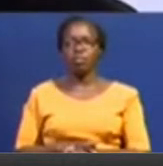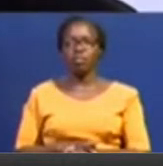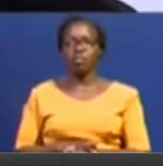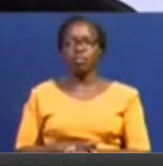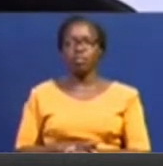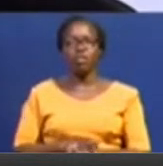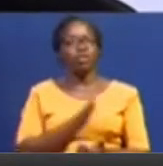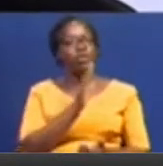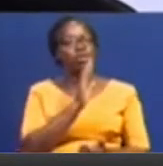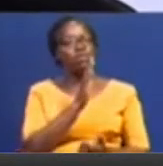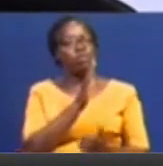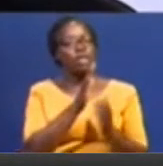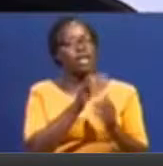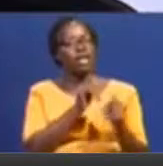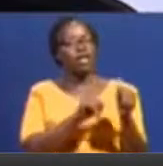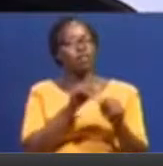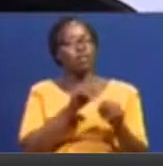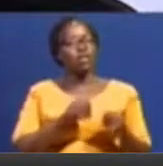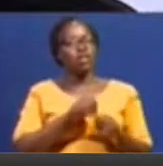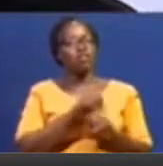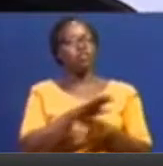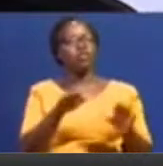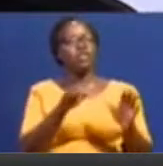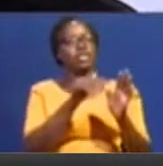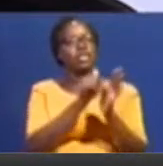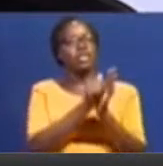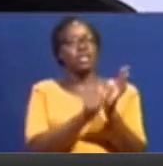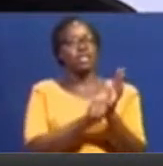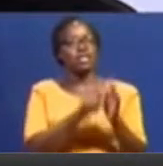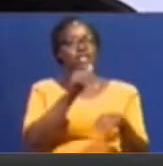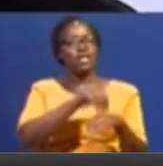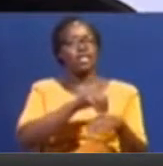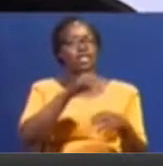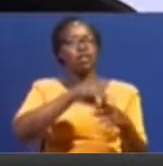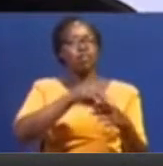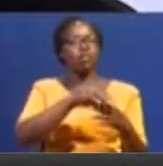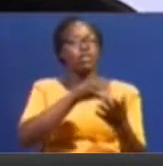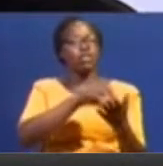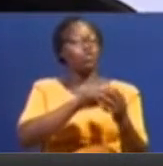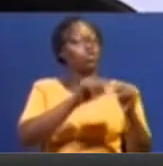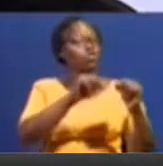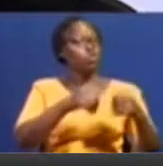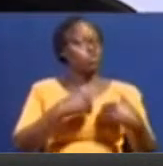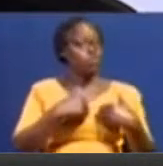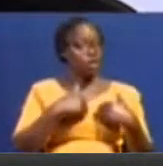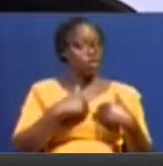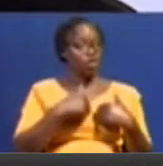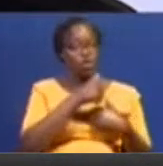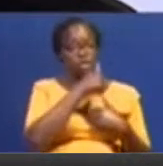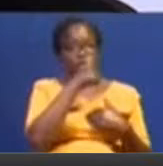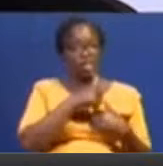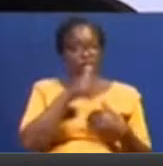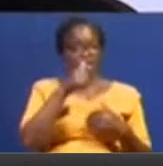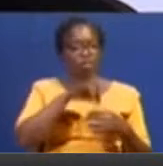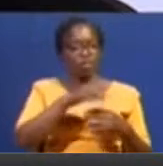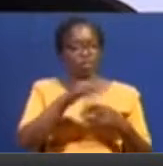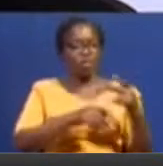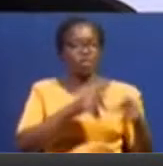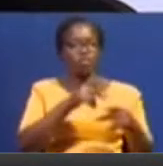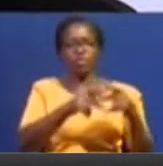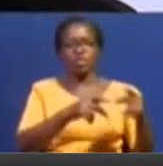You speak about the influence the agents at the polling station could have on the secret balloting